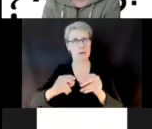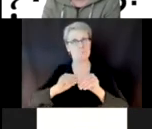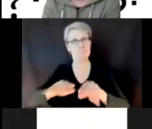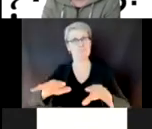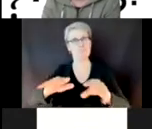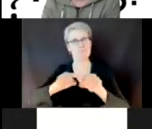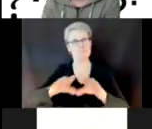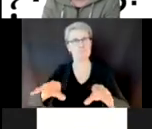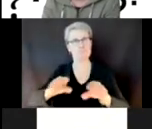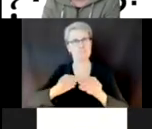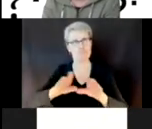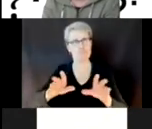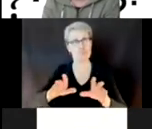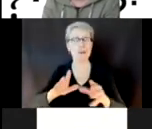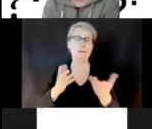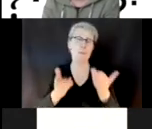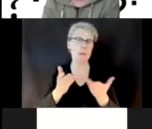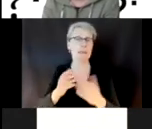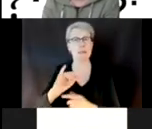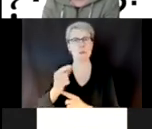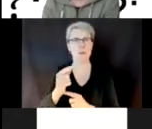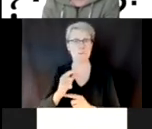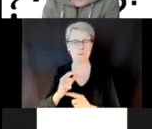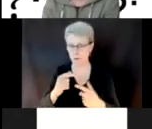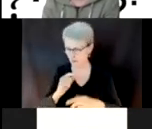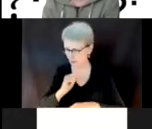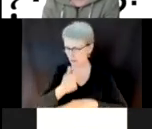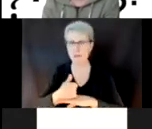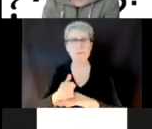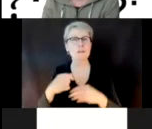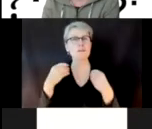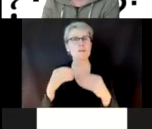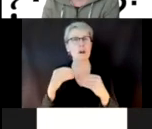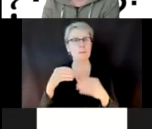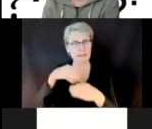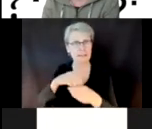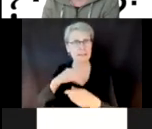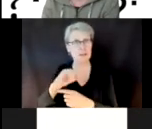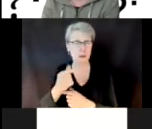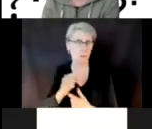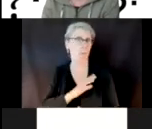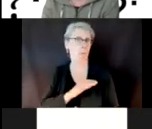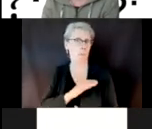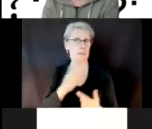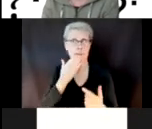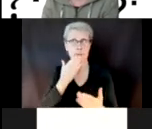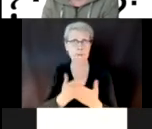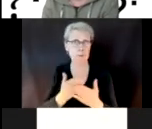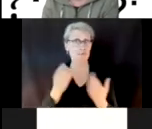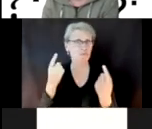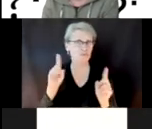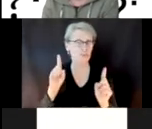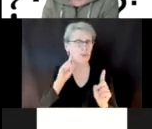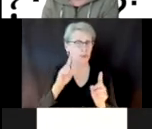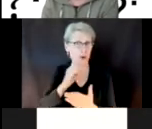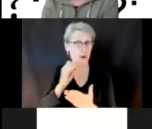things. One, you can set up a shop on Instagram now, which is a really successful tactic for a lot of